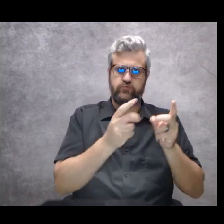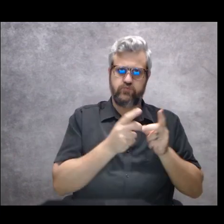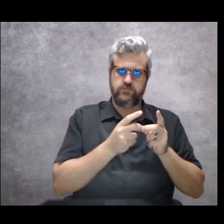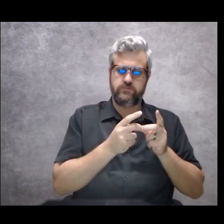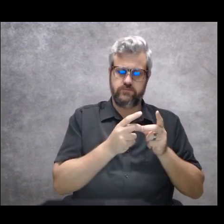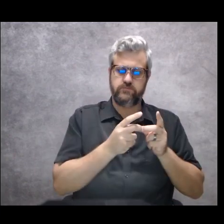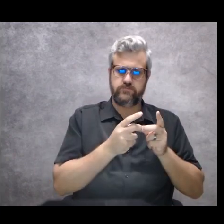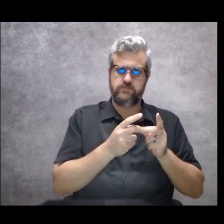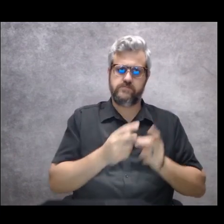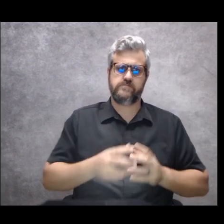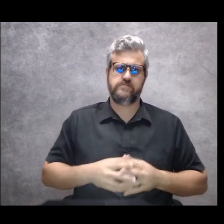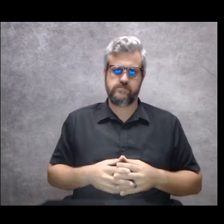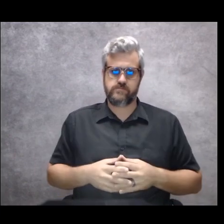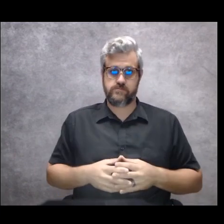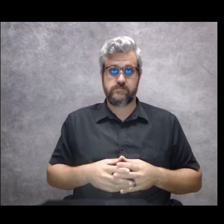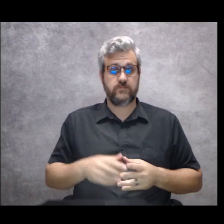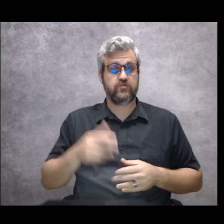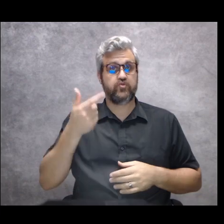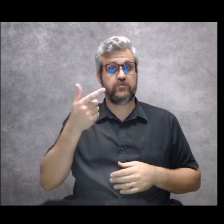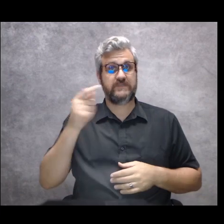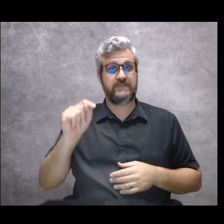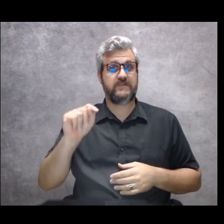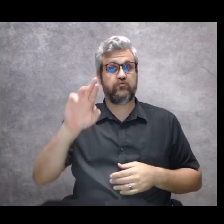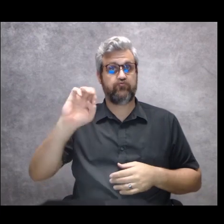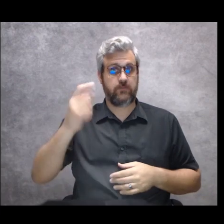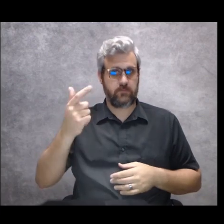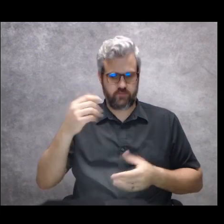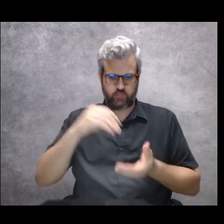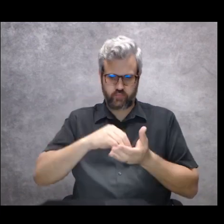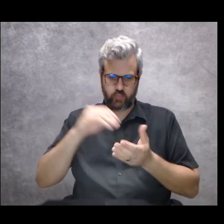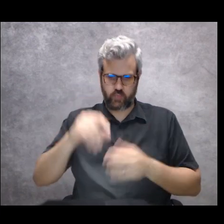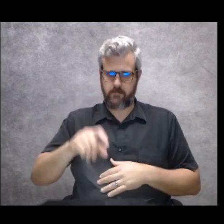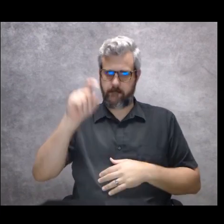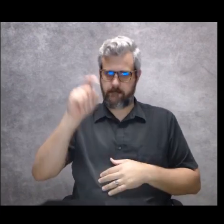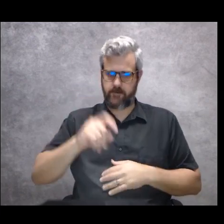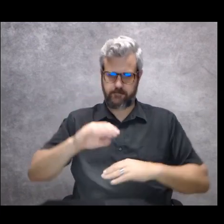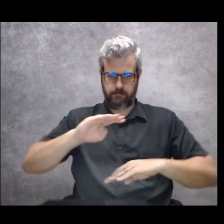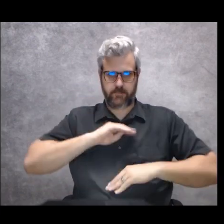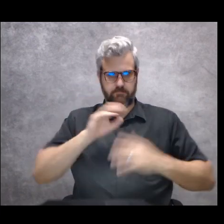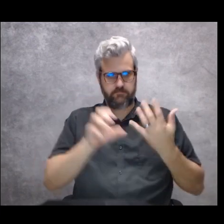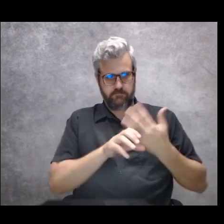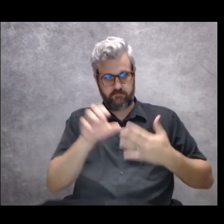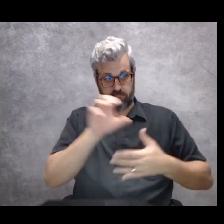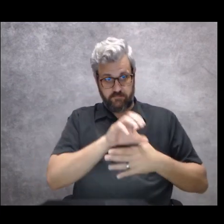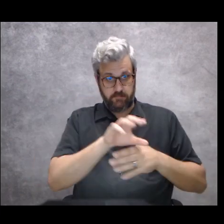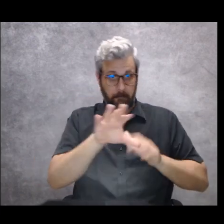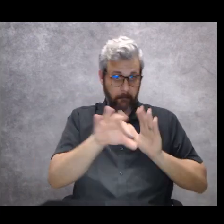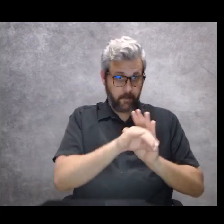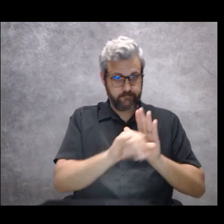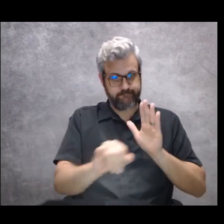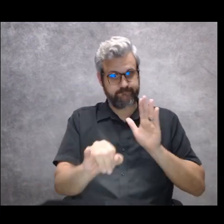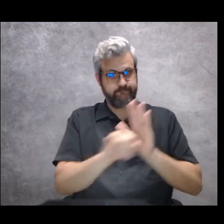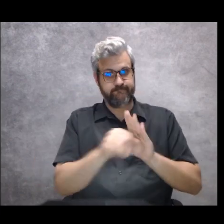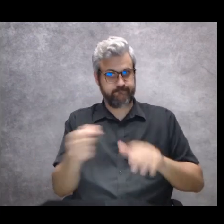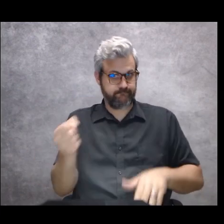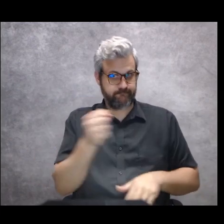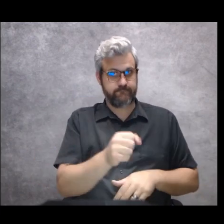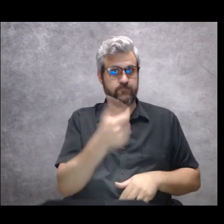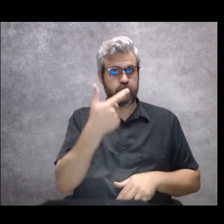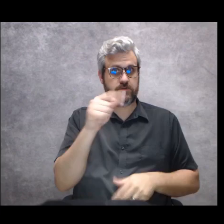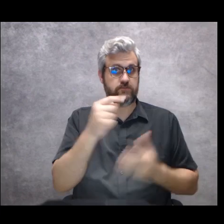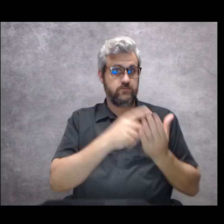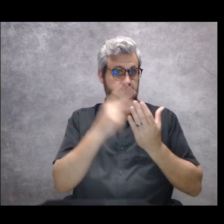According to the gifted regulation, students must meet criteria to be selected or identified for a GT program. The student is